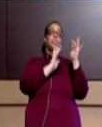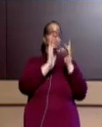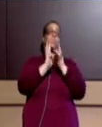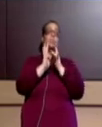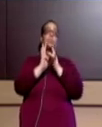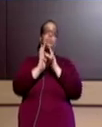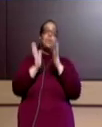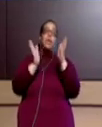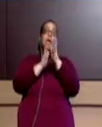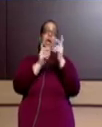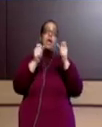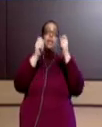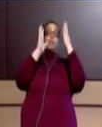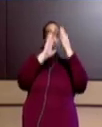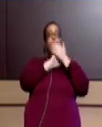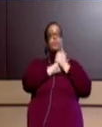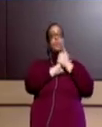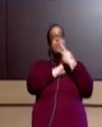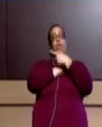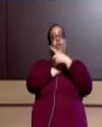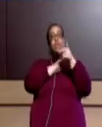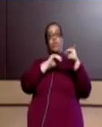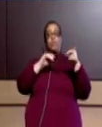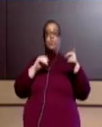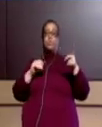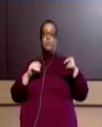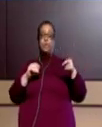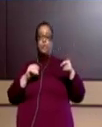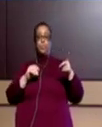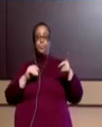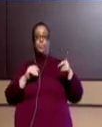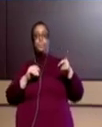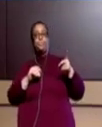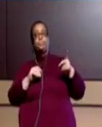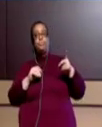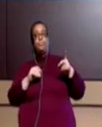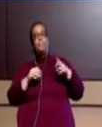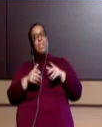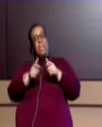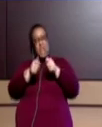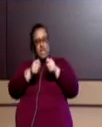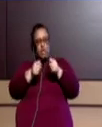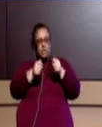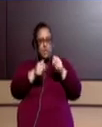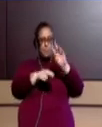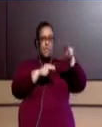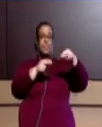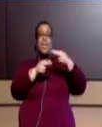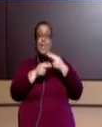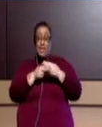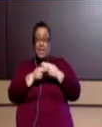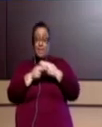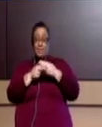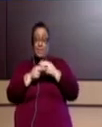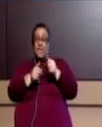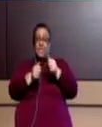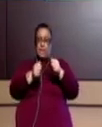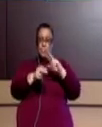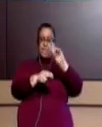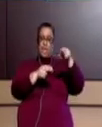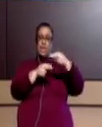Hallelujah. Hallelujah. Those of you that are on social media, can I just get you to just type that name? Type that name